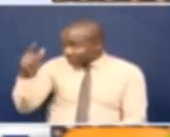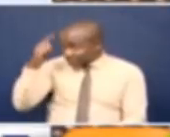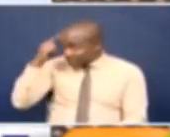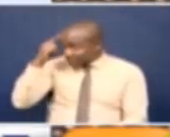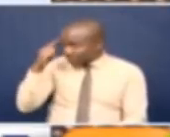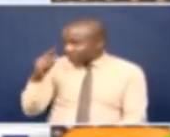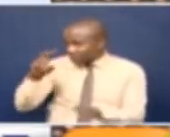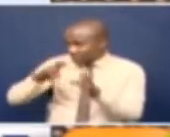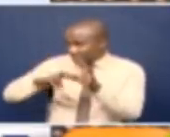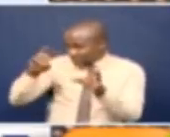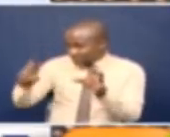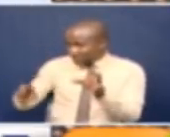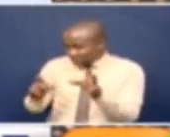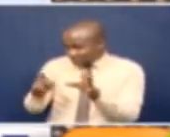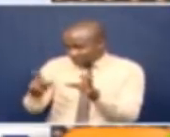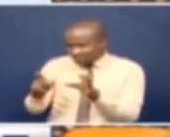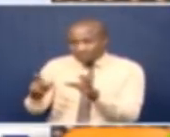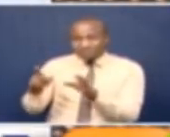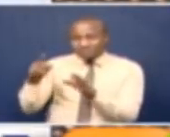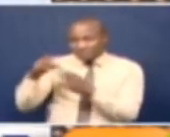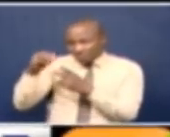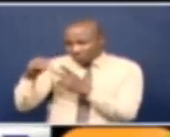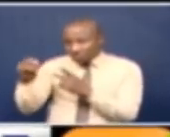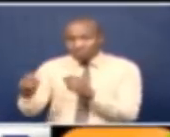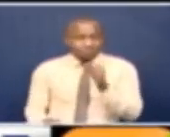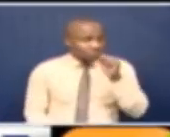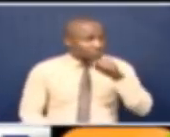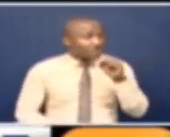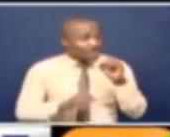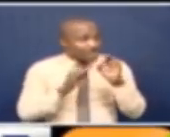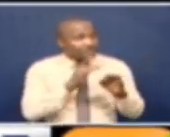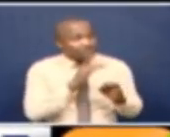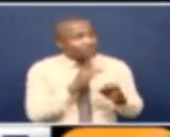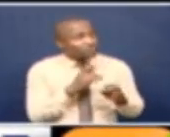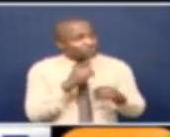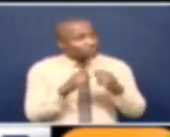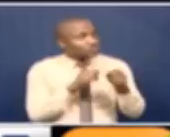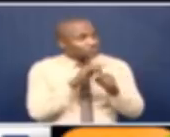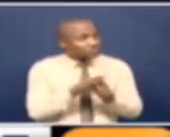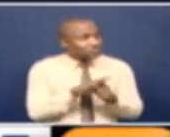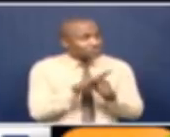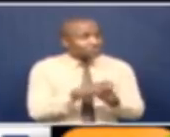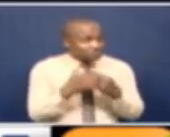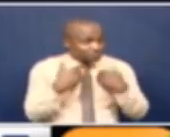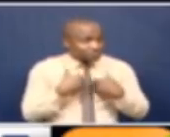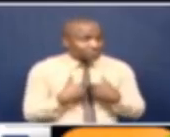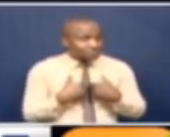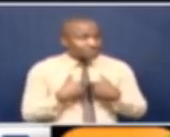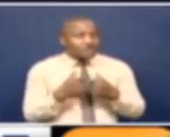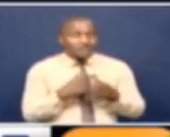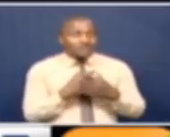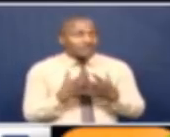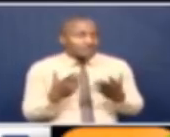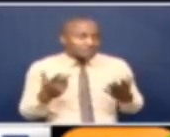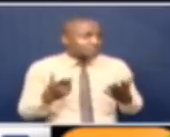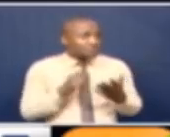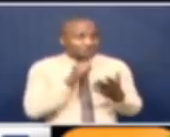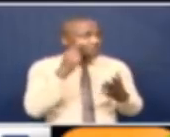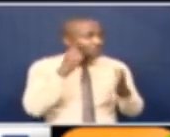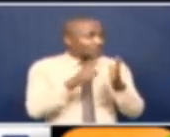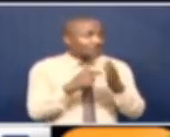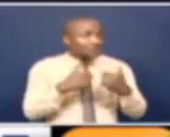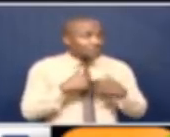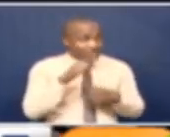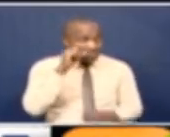secession is an option? Yes, I do. If you continue marginalizing me, then you don't recognize me. In